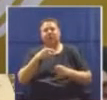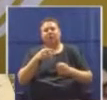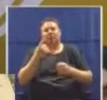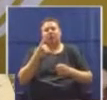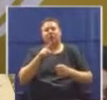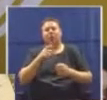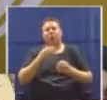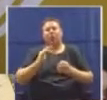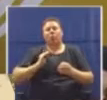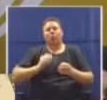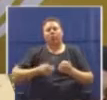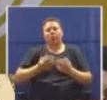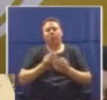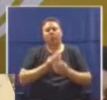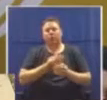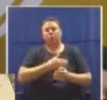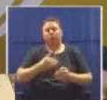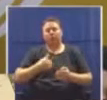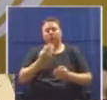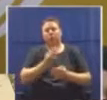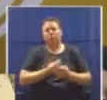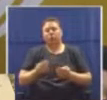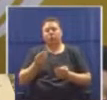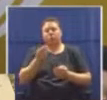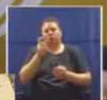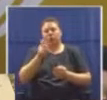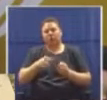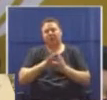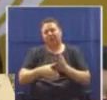Disabilities. The Honorable Minister.